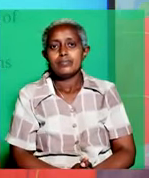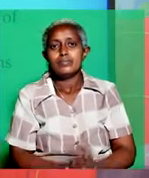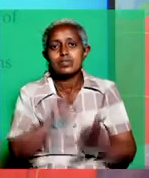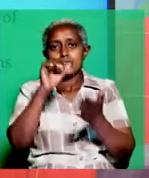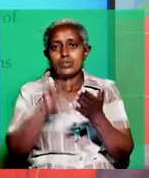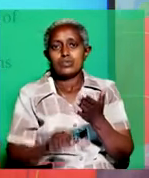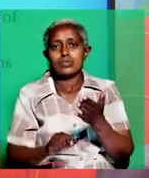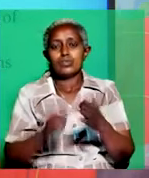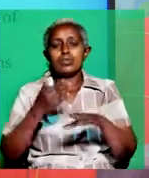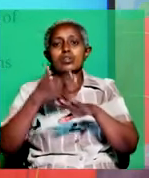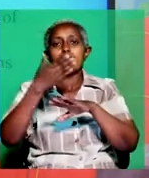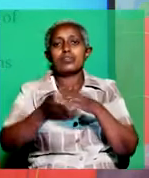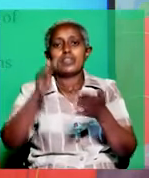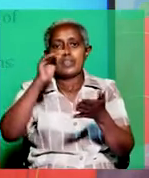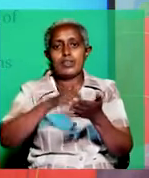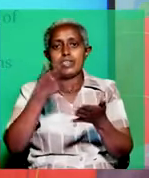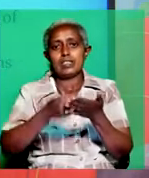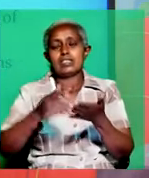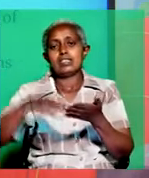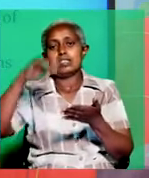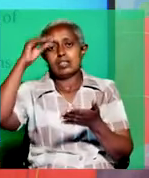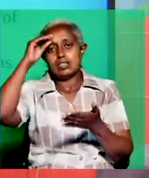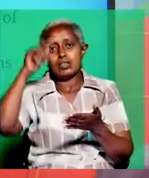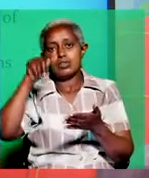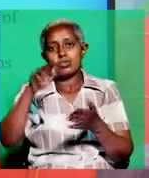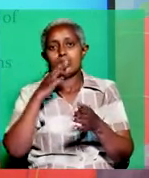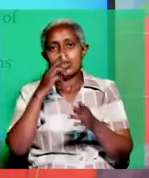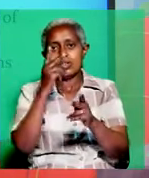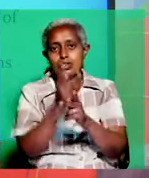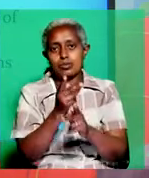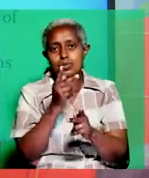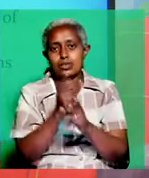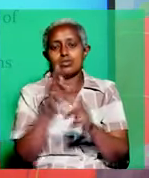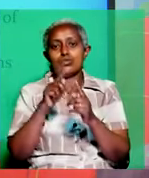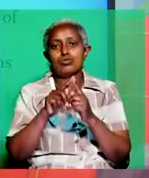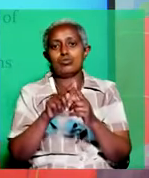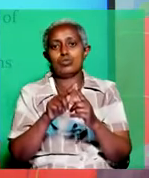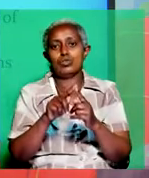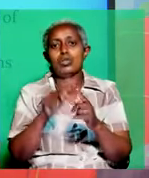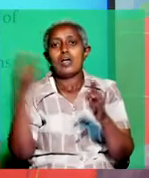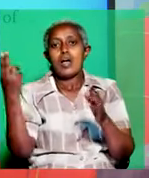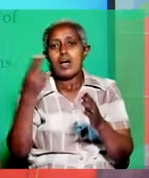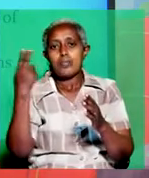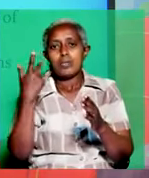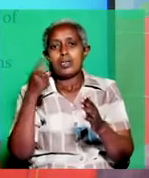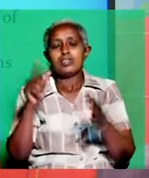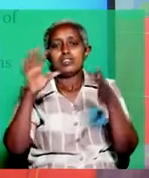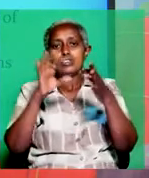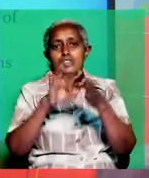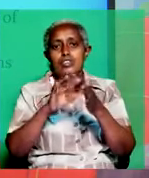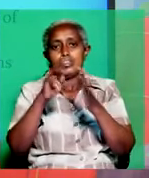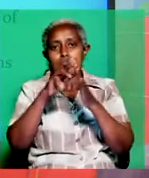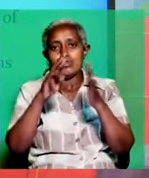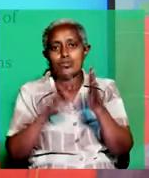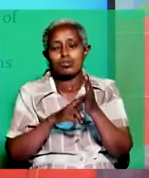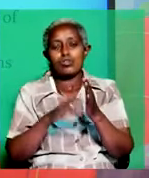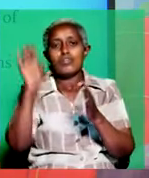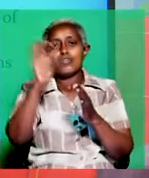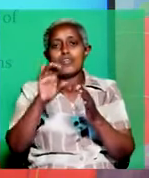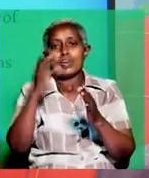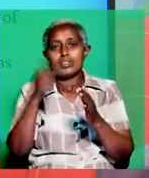So after revising this lesson you are expected to apply the chain rule to find the